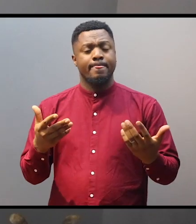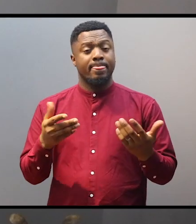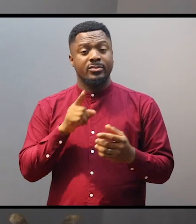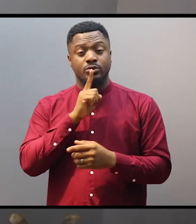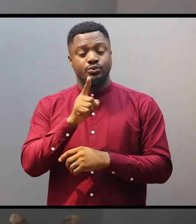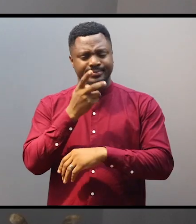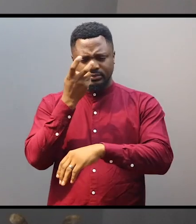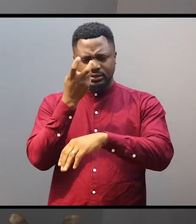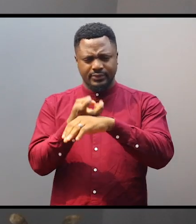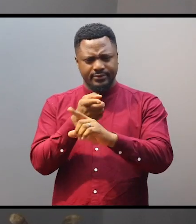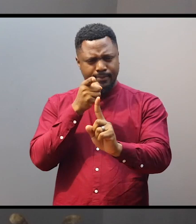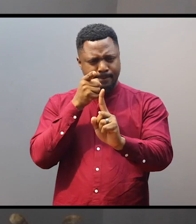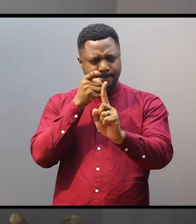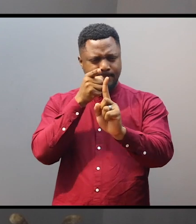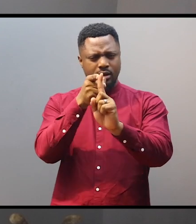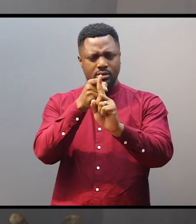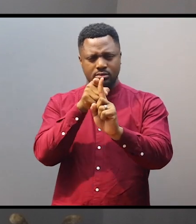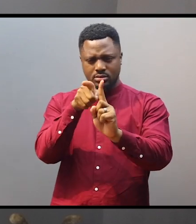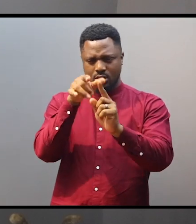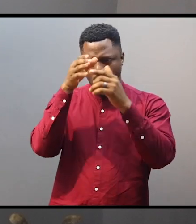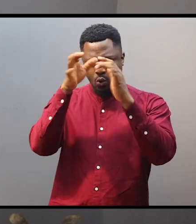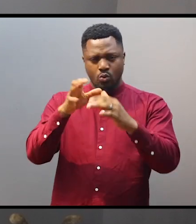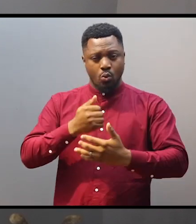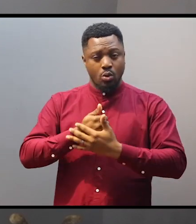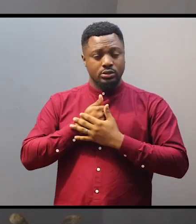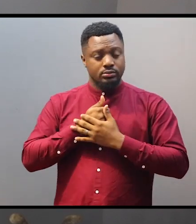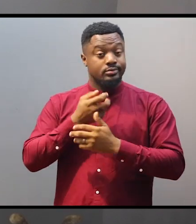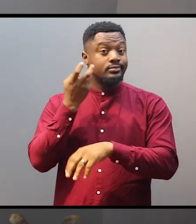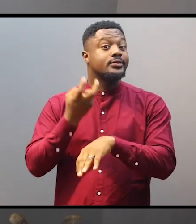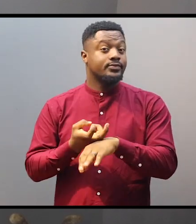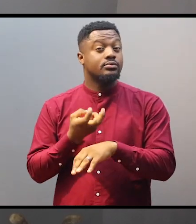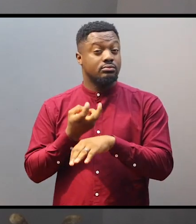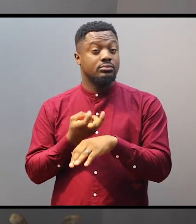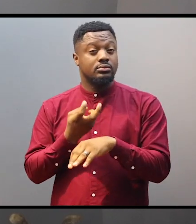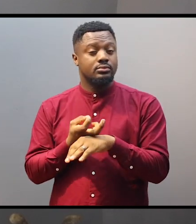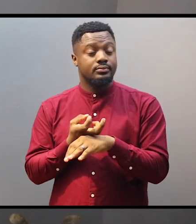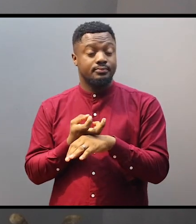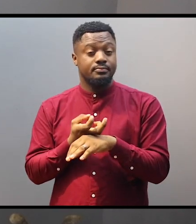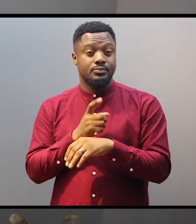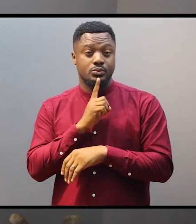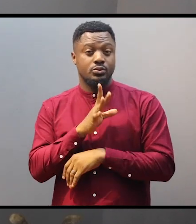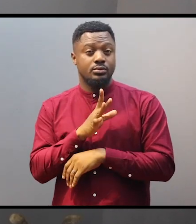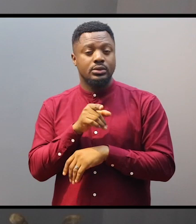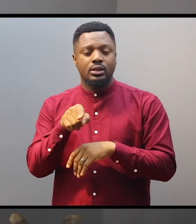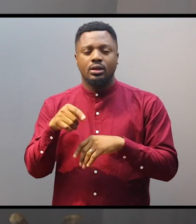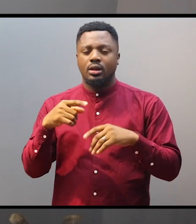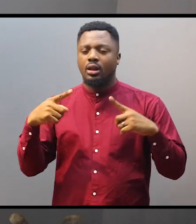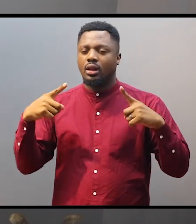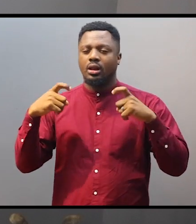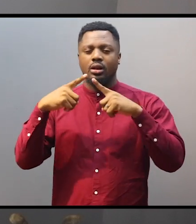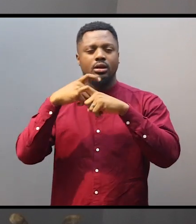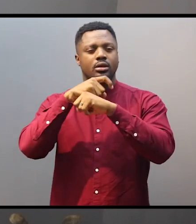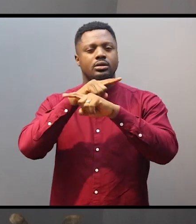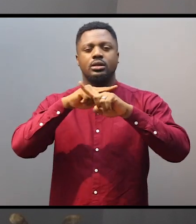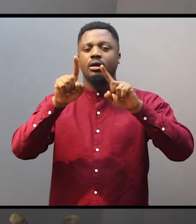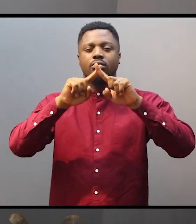So it's difficult to pinpoint one particular cause of autism. It's a complex